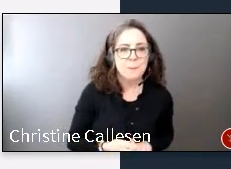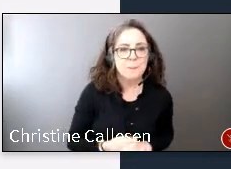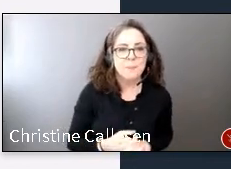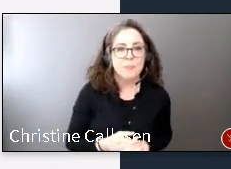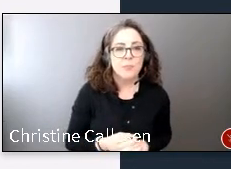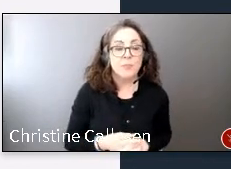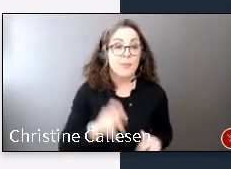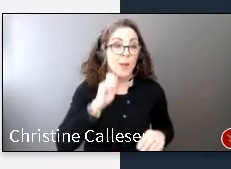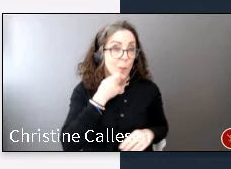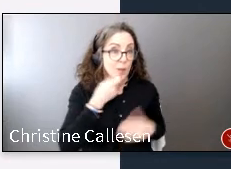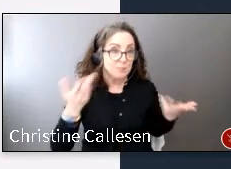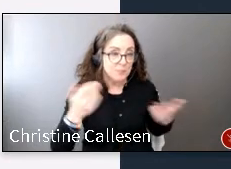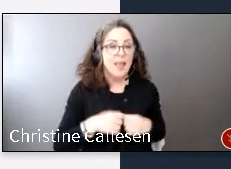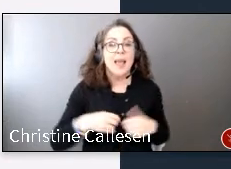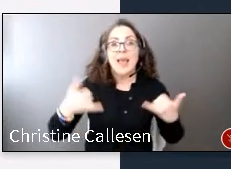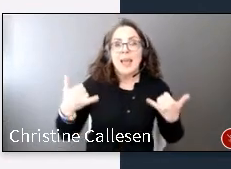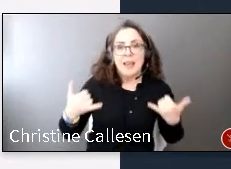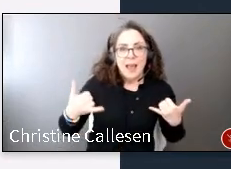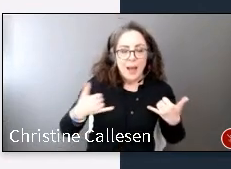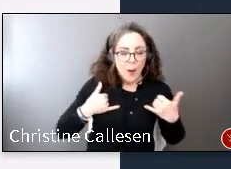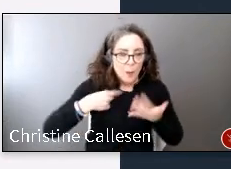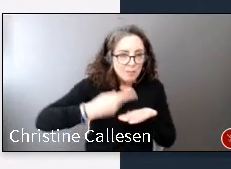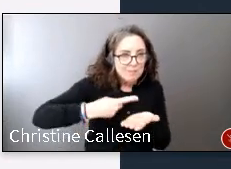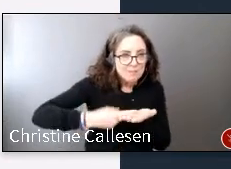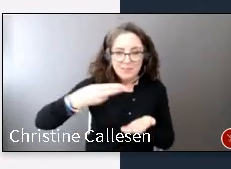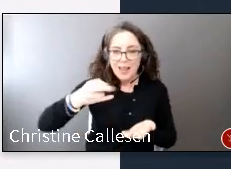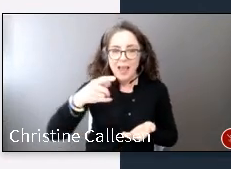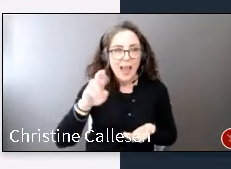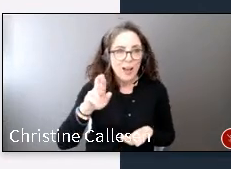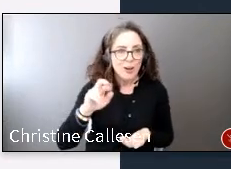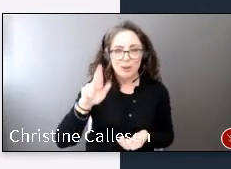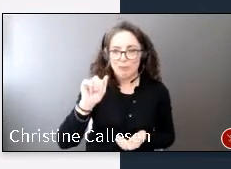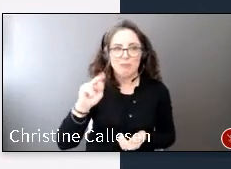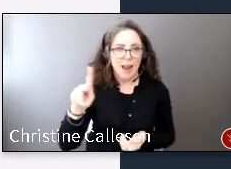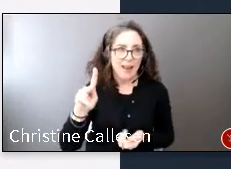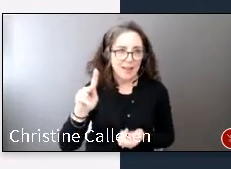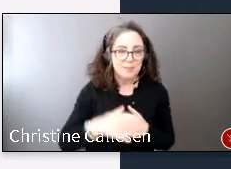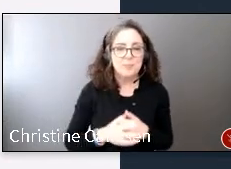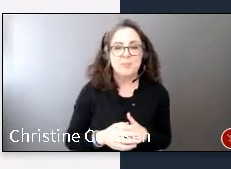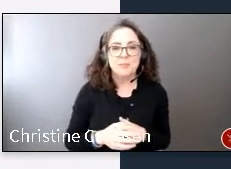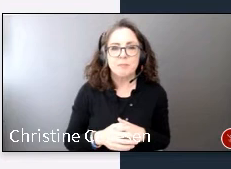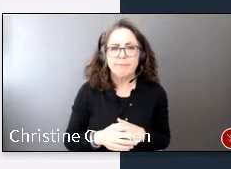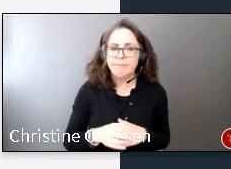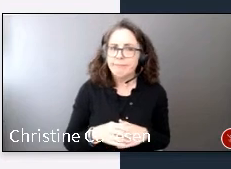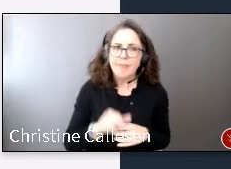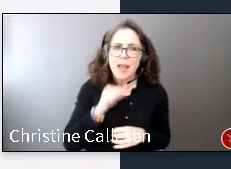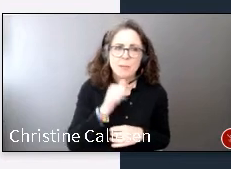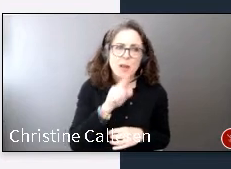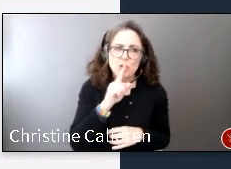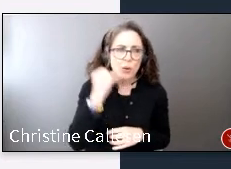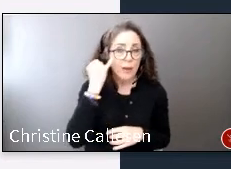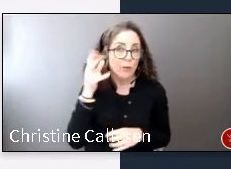Cool. And now we want to talk about HackerRank a little bit. I'm not sure if you have heard about